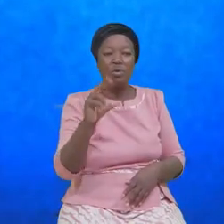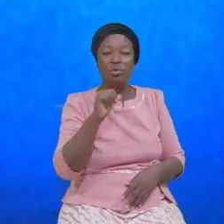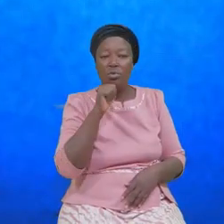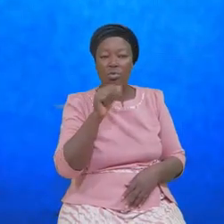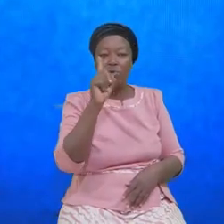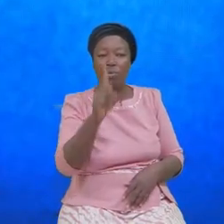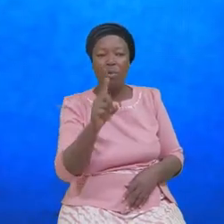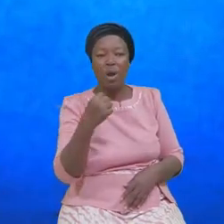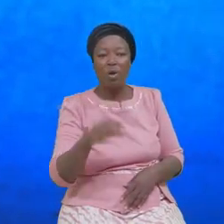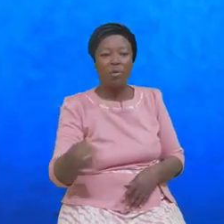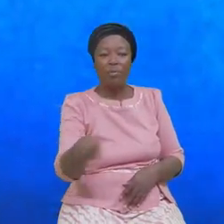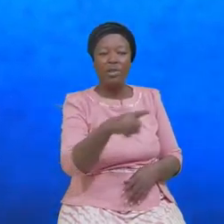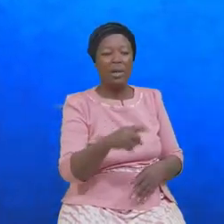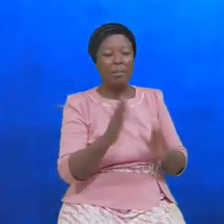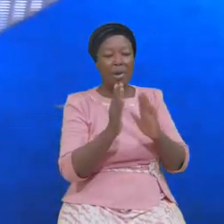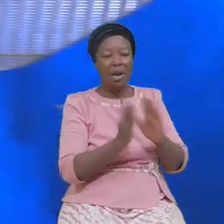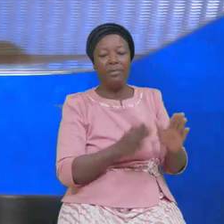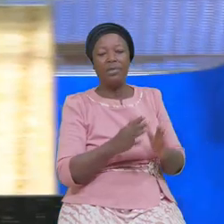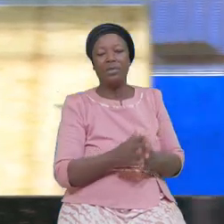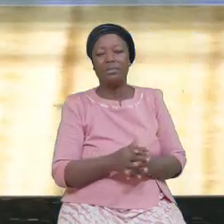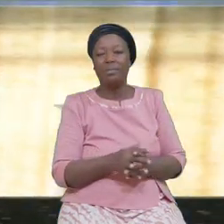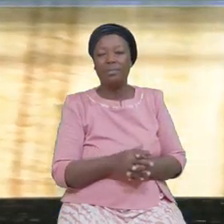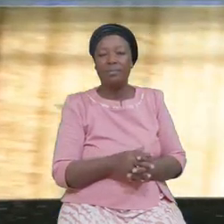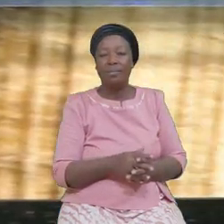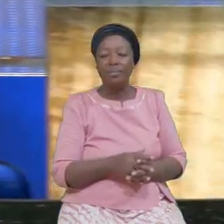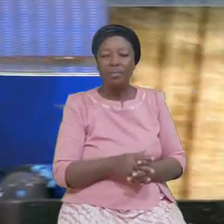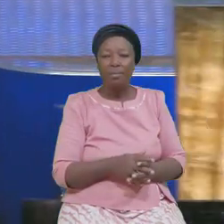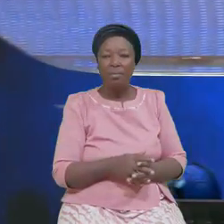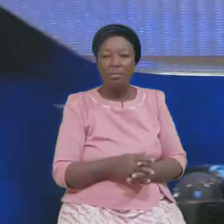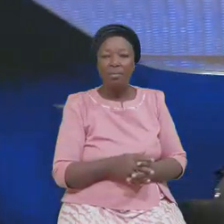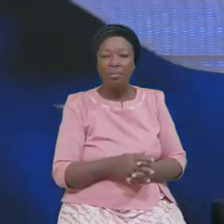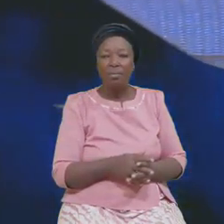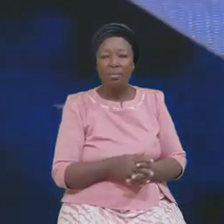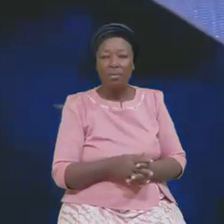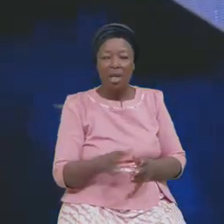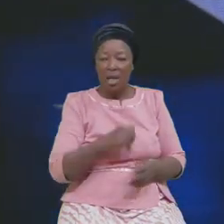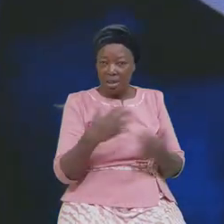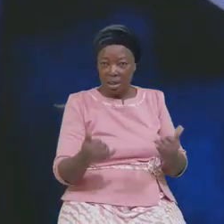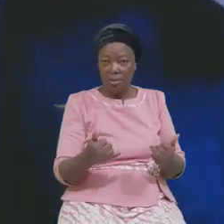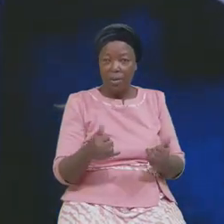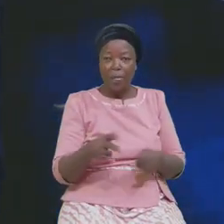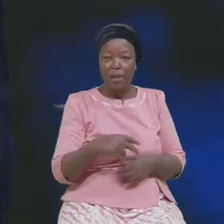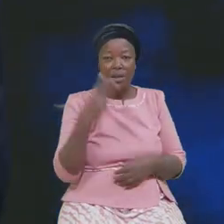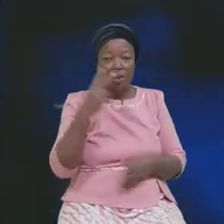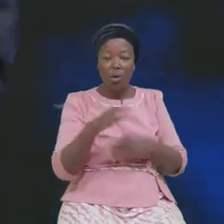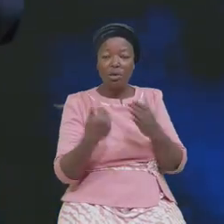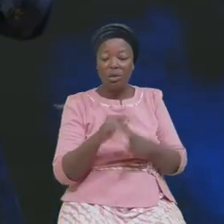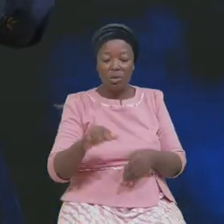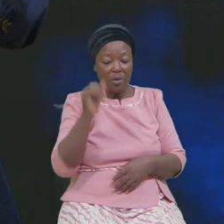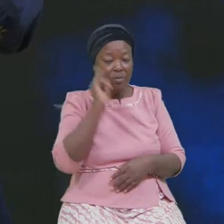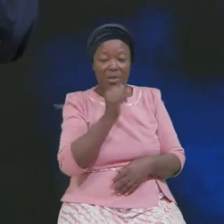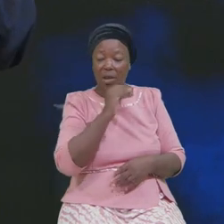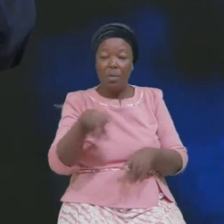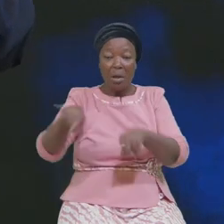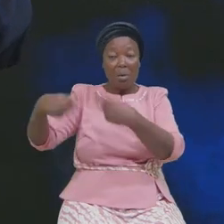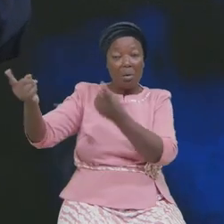of them left. Already it has happened to the children of Israel, and those children of Israel, they have gone. Why is